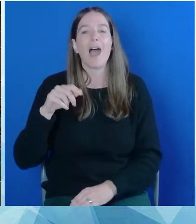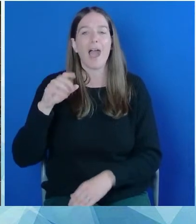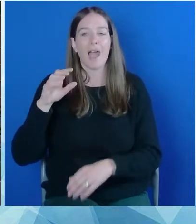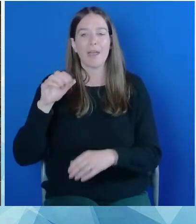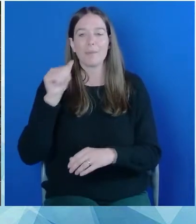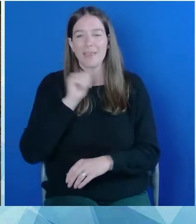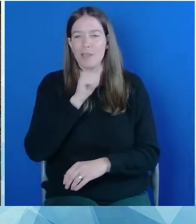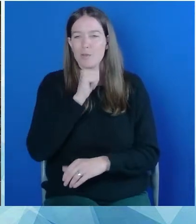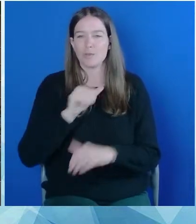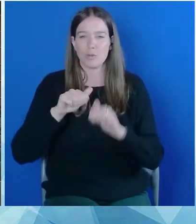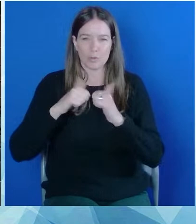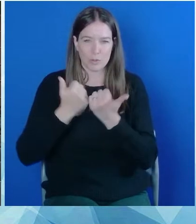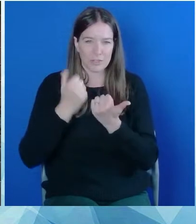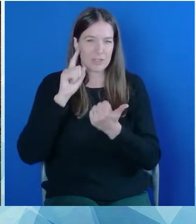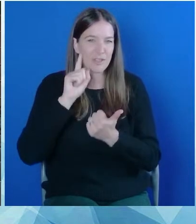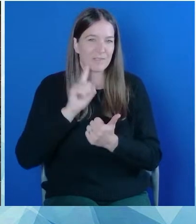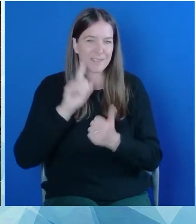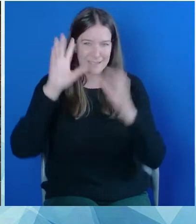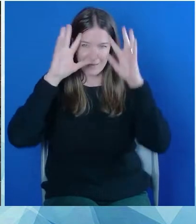community for almost 4 years.